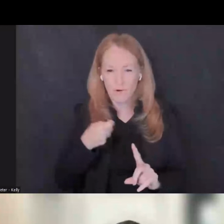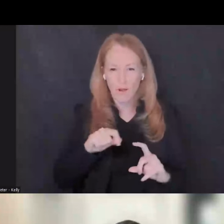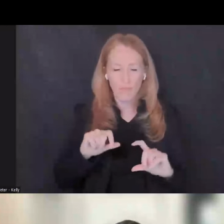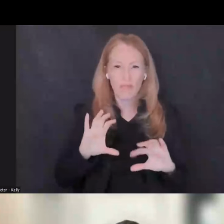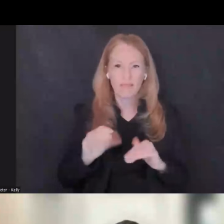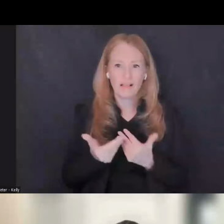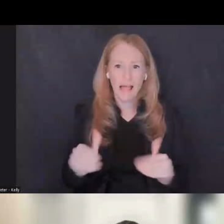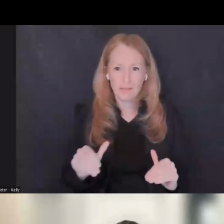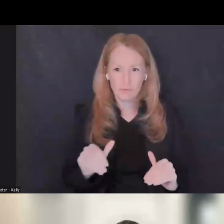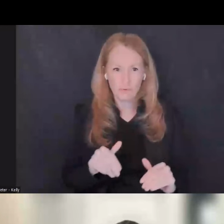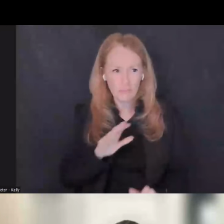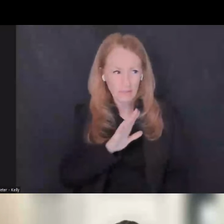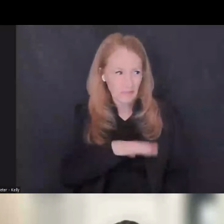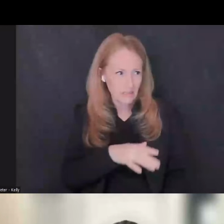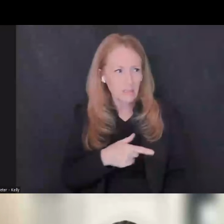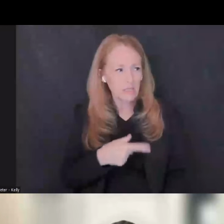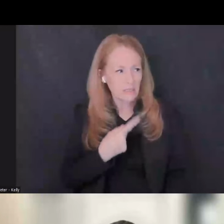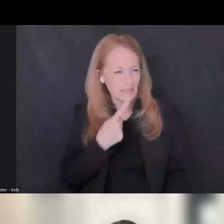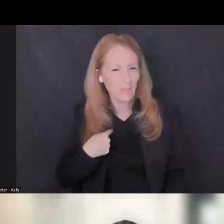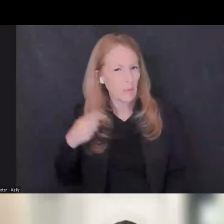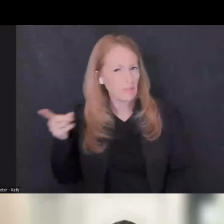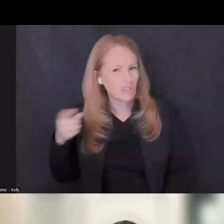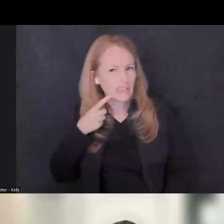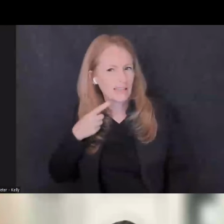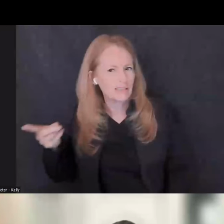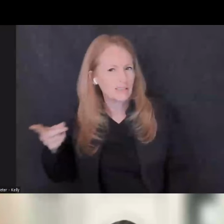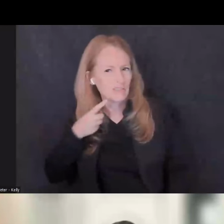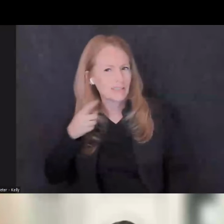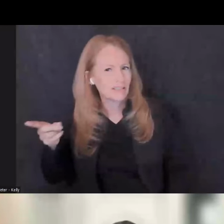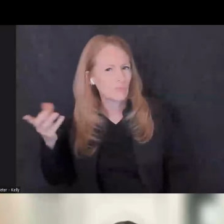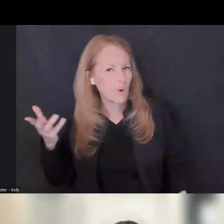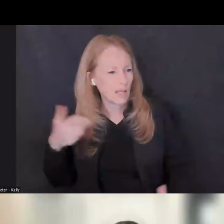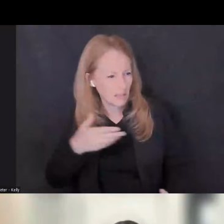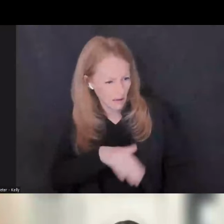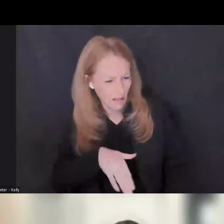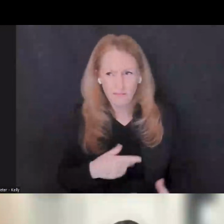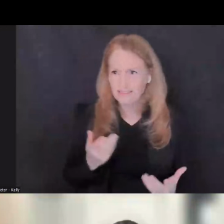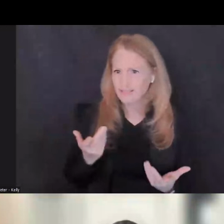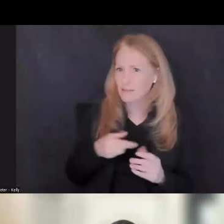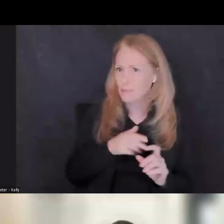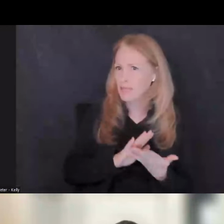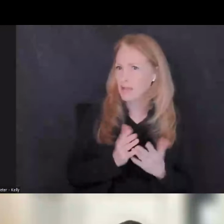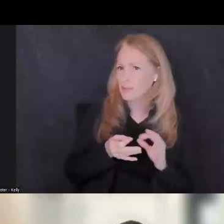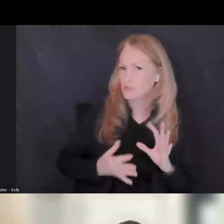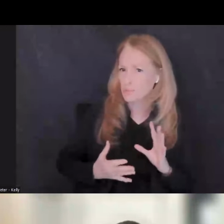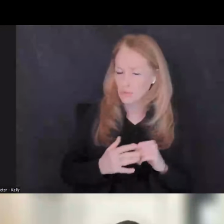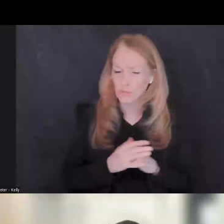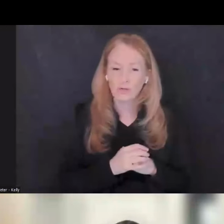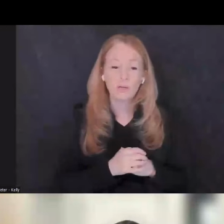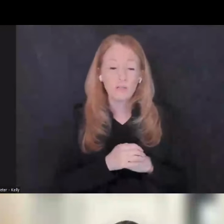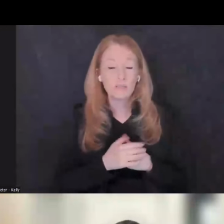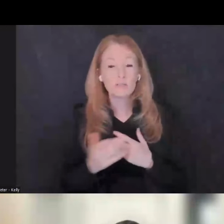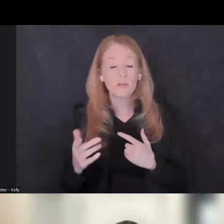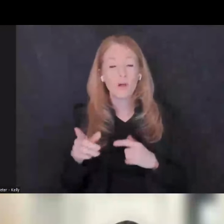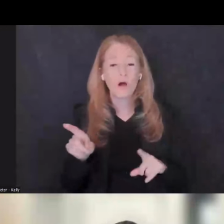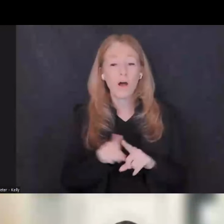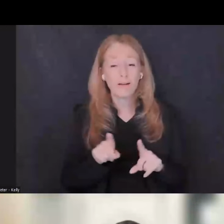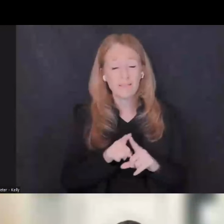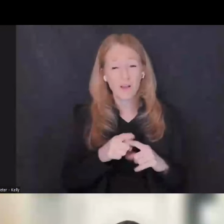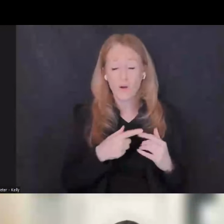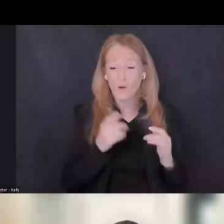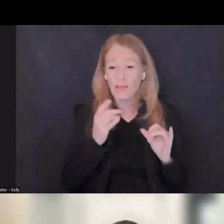space and how that's impacting not only that youth who's in crisis, but also the other youth. And we also find sometimes that these individuals